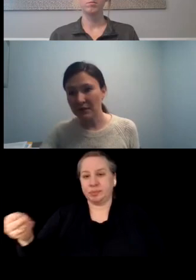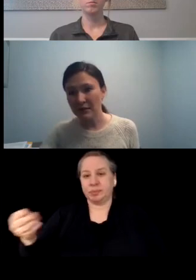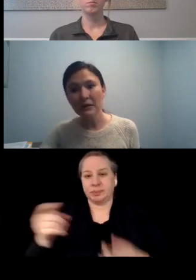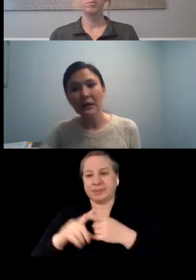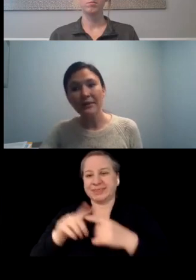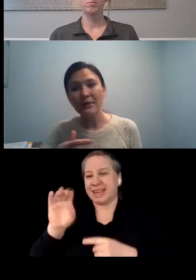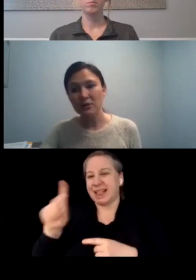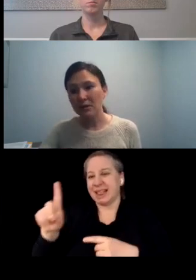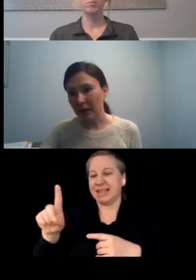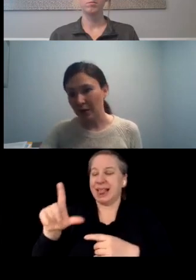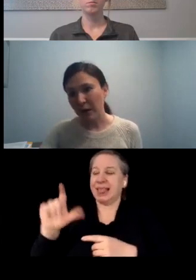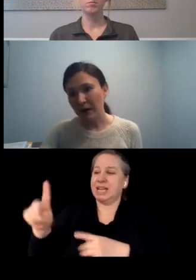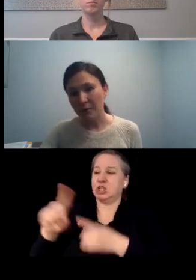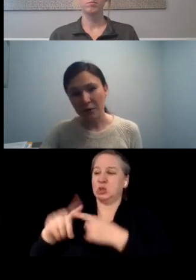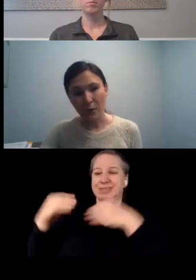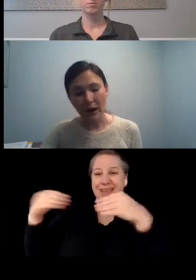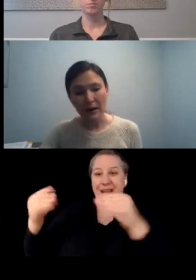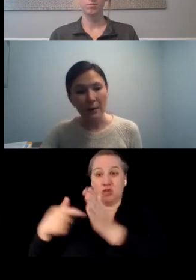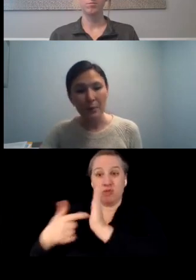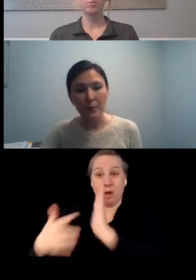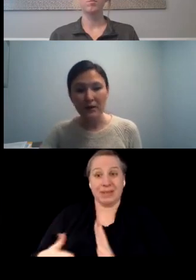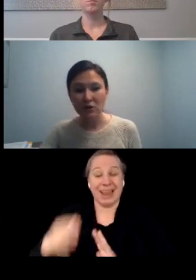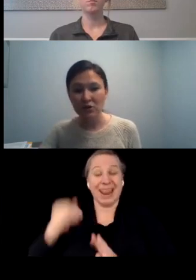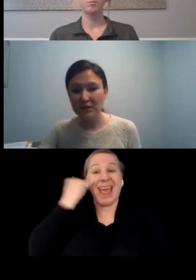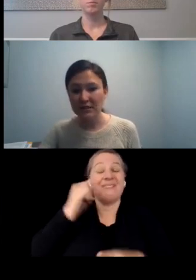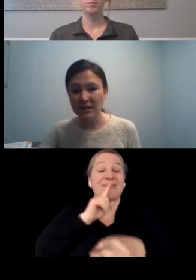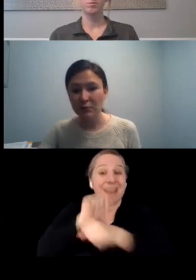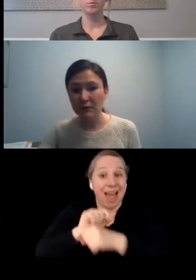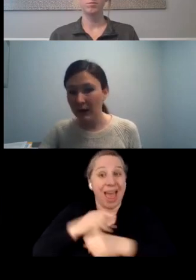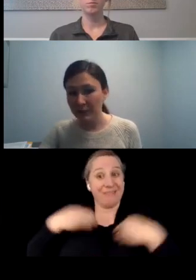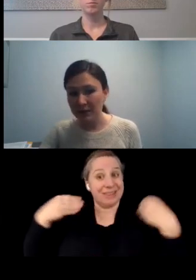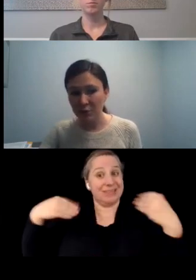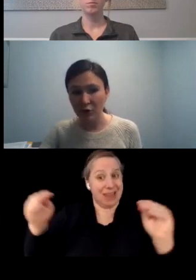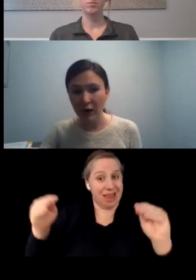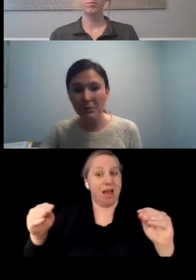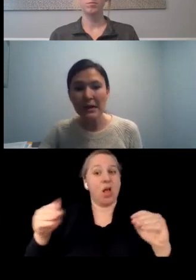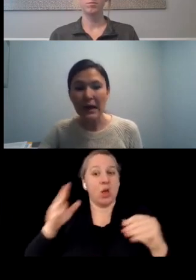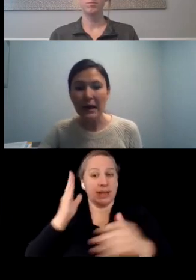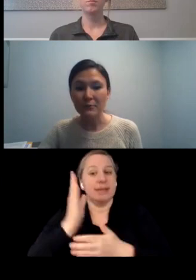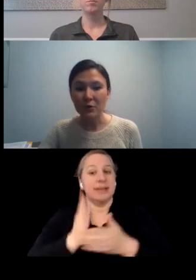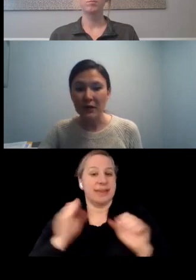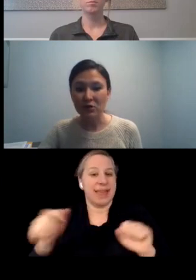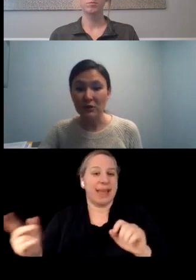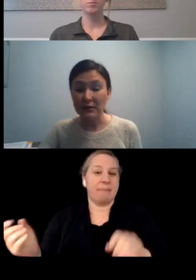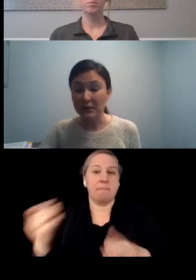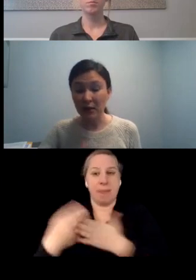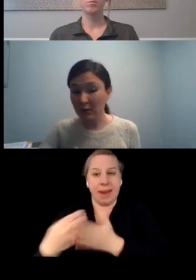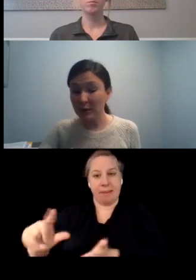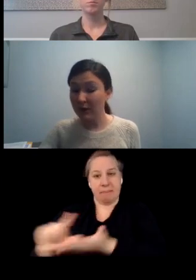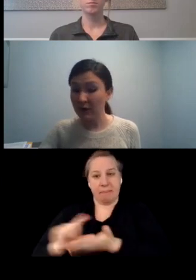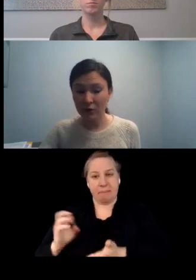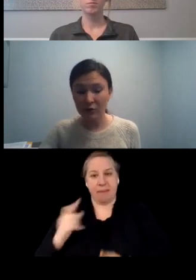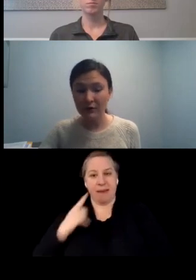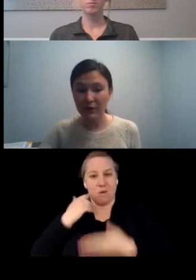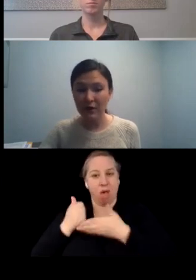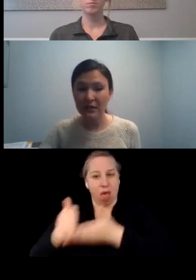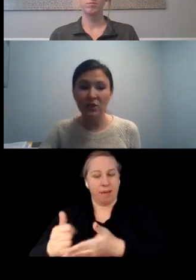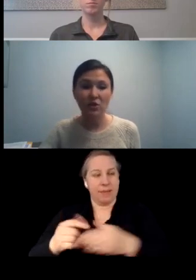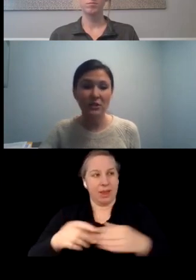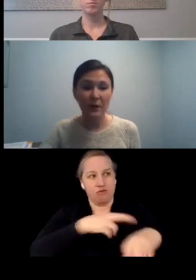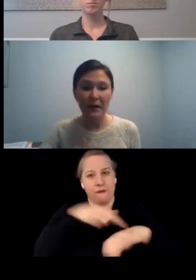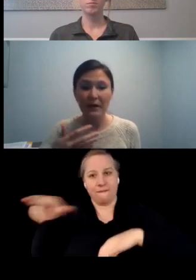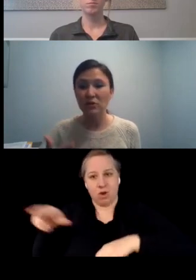follows through with the sale, then there's some kickback coming your way. And we actually just did revamp this program. So it's always been very lucrative